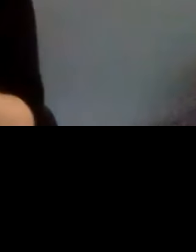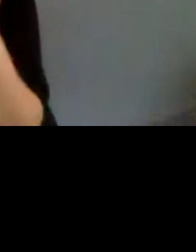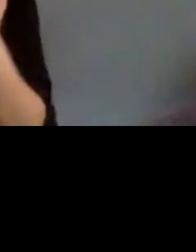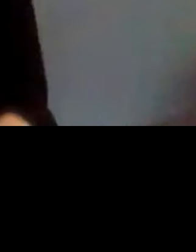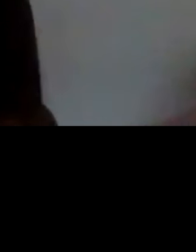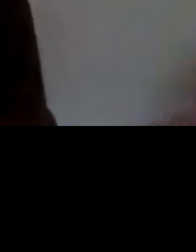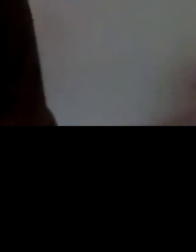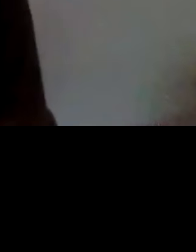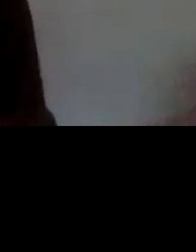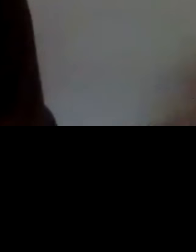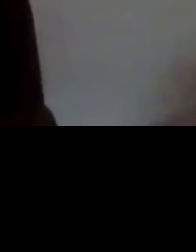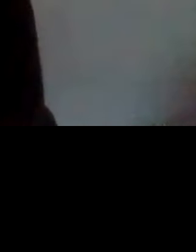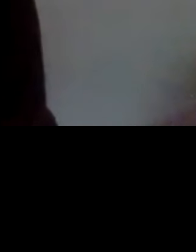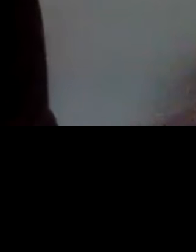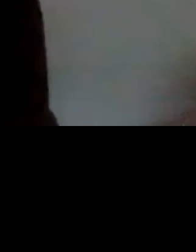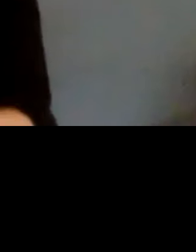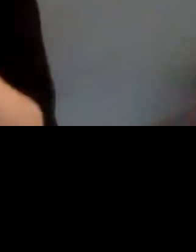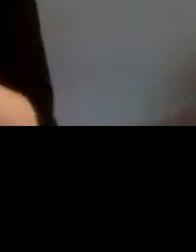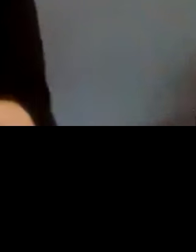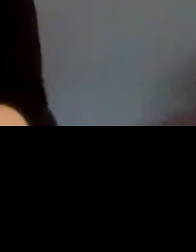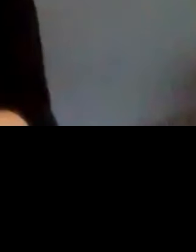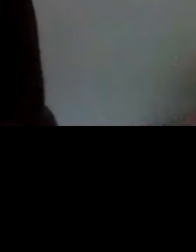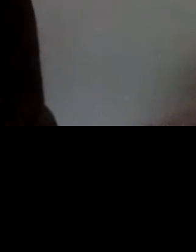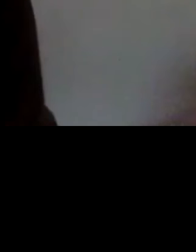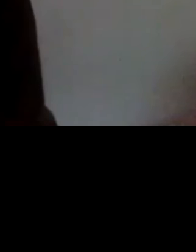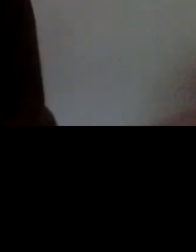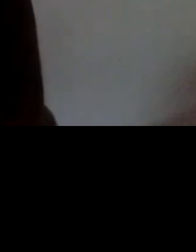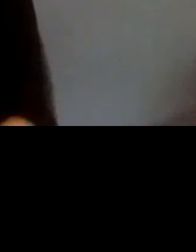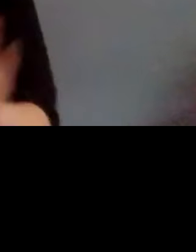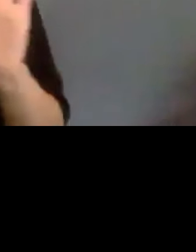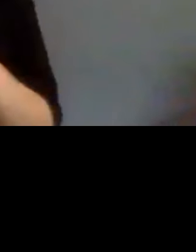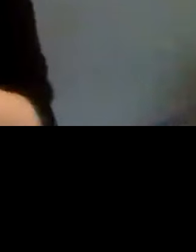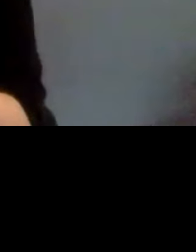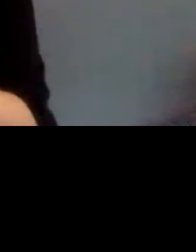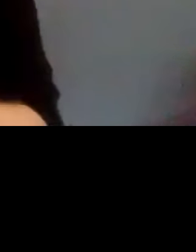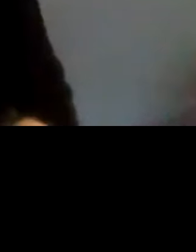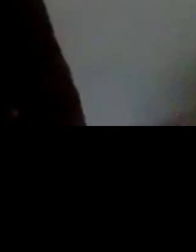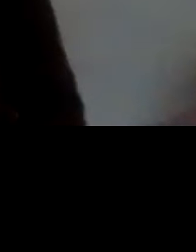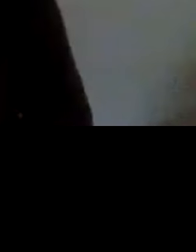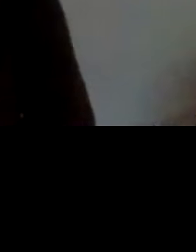Tony, and we'll see you all next month. Thank you. Take care. Bye.